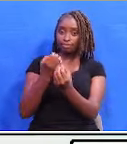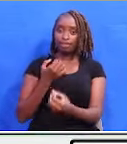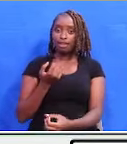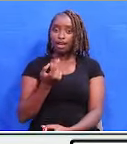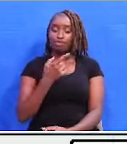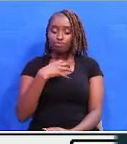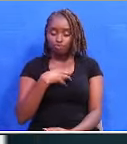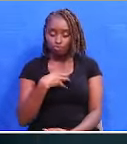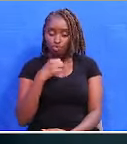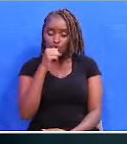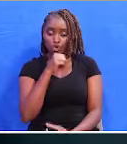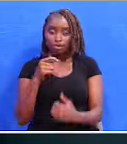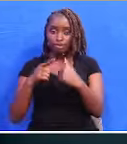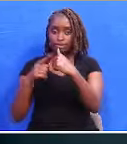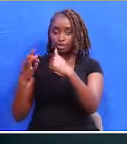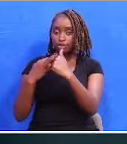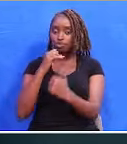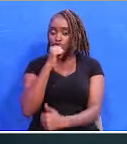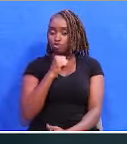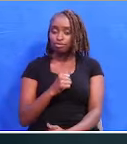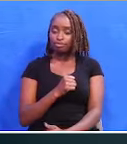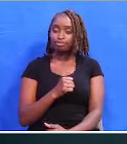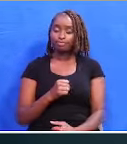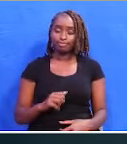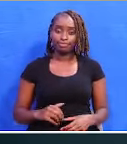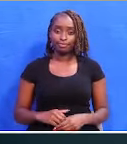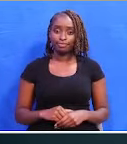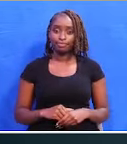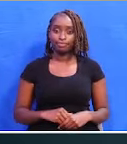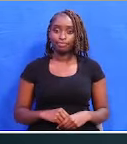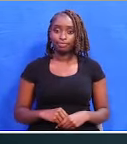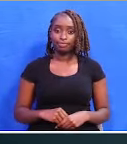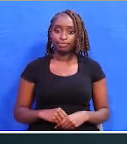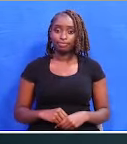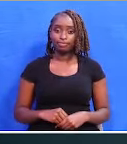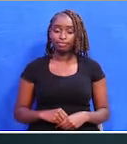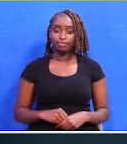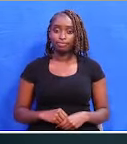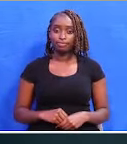at the age of 68 years. George Maringa, TV 47, Nairobi.